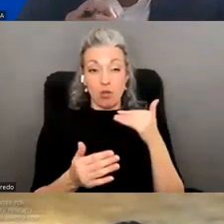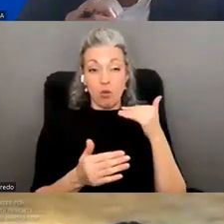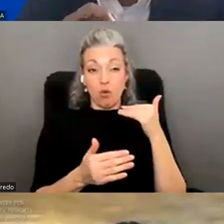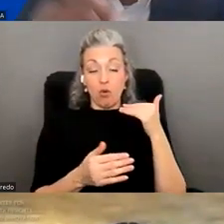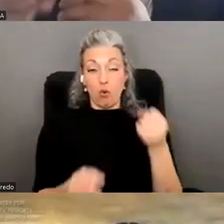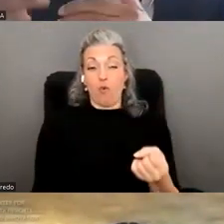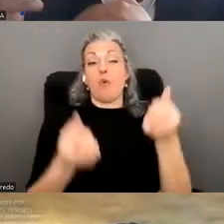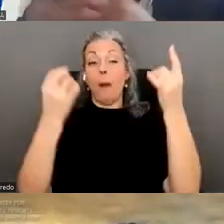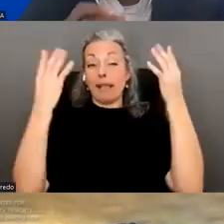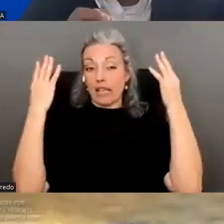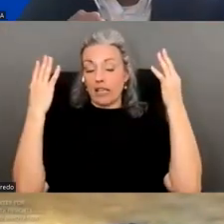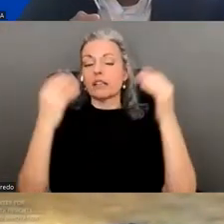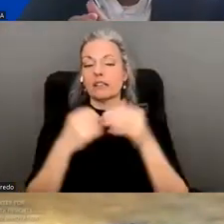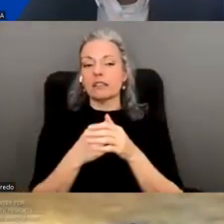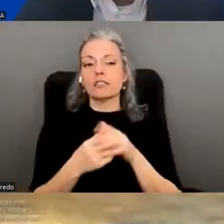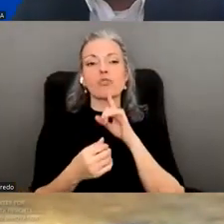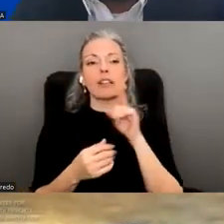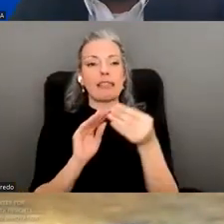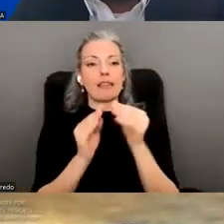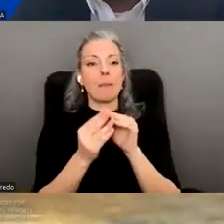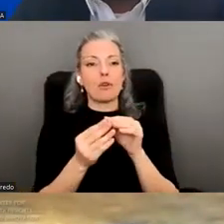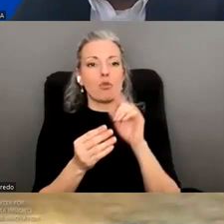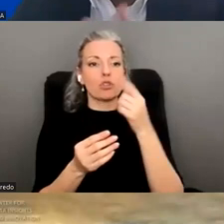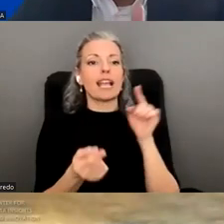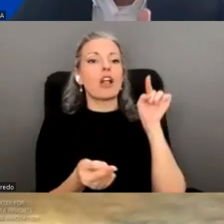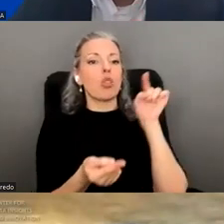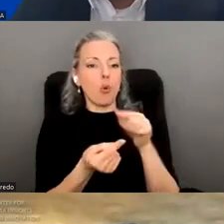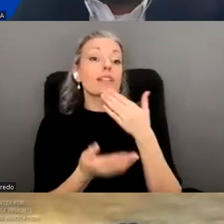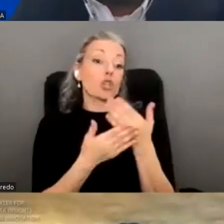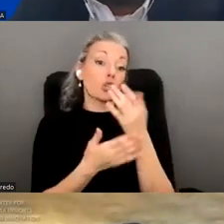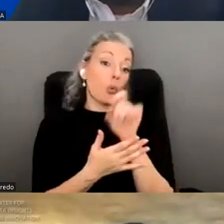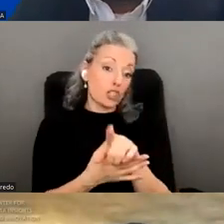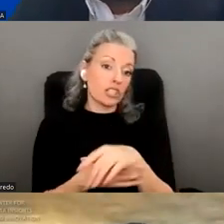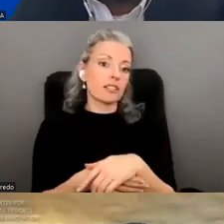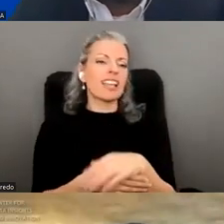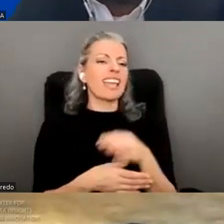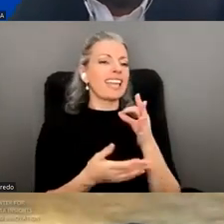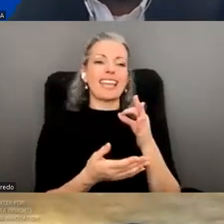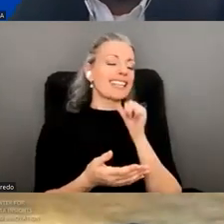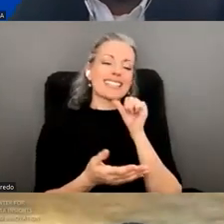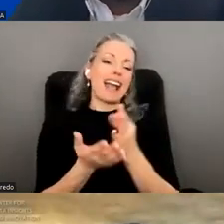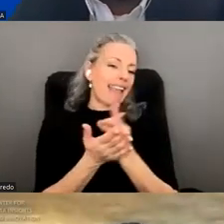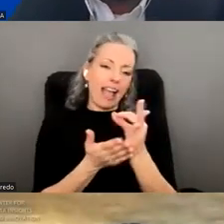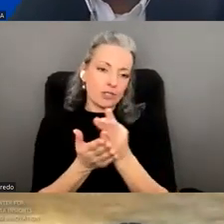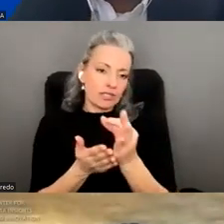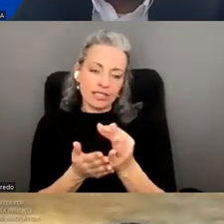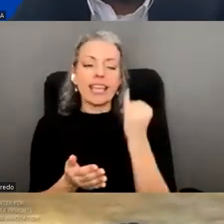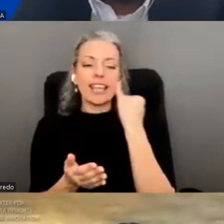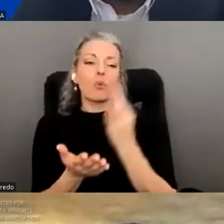so high. And that's what's driving that number lower. Really good question. If it was just counts, it wouldn't capture it as accurately, right?